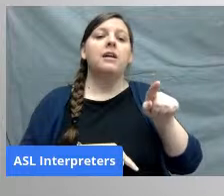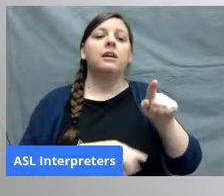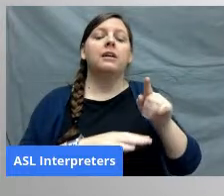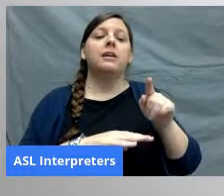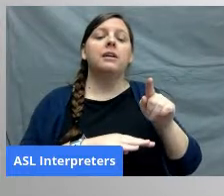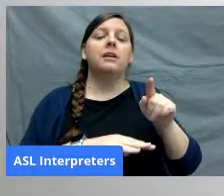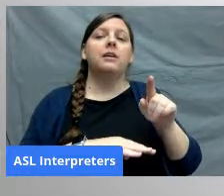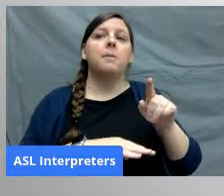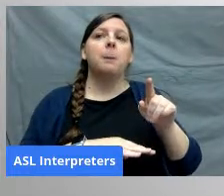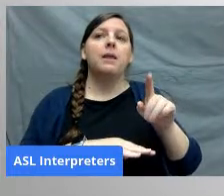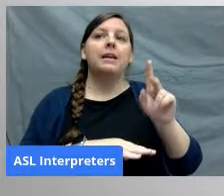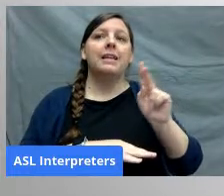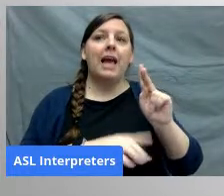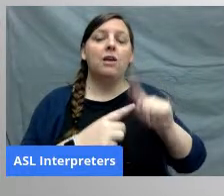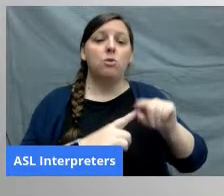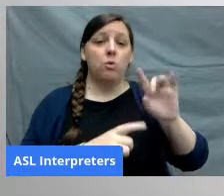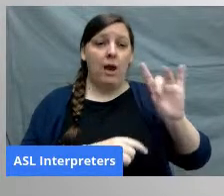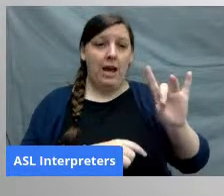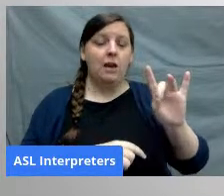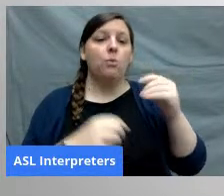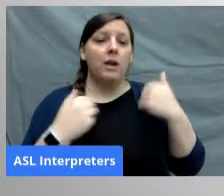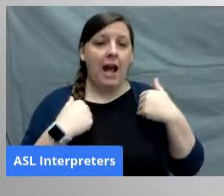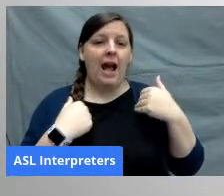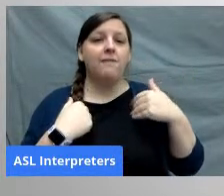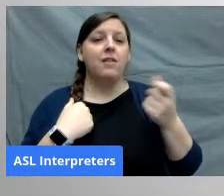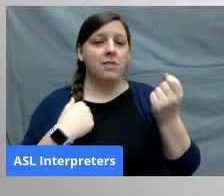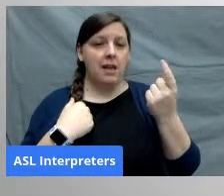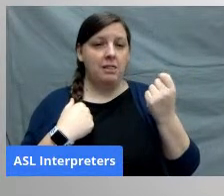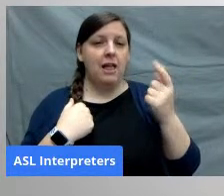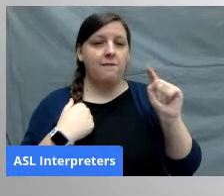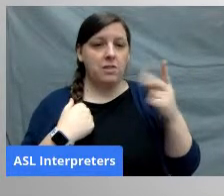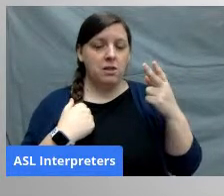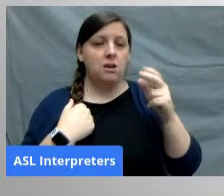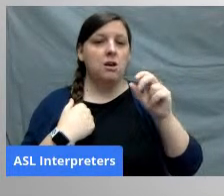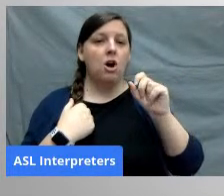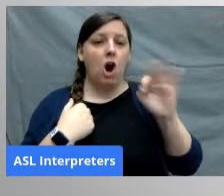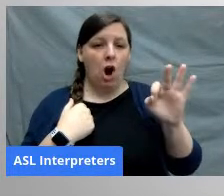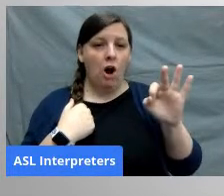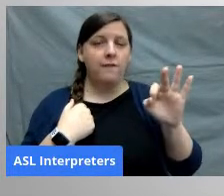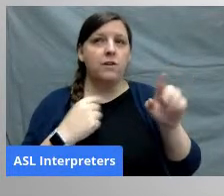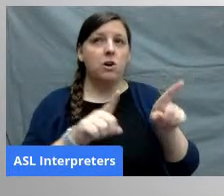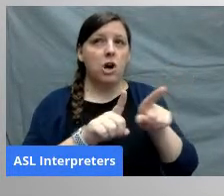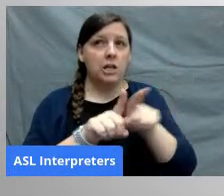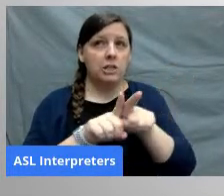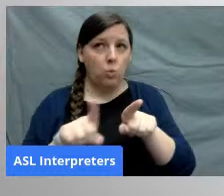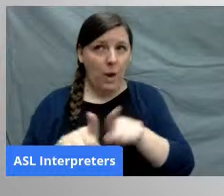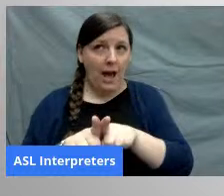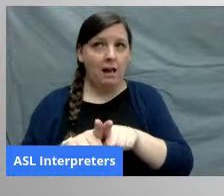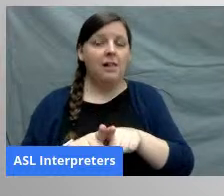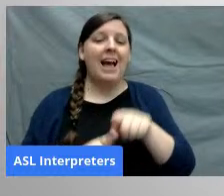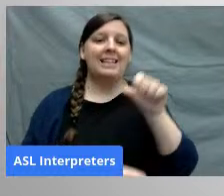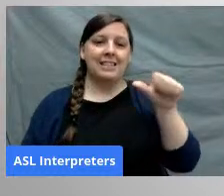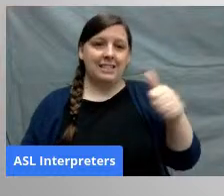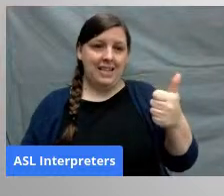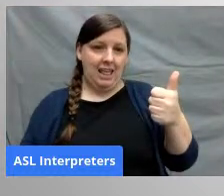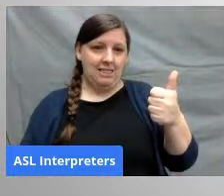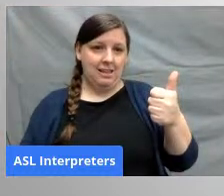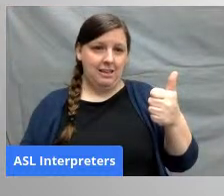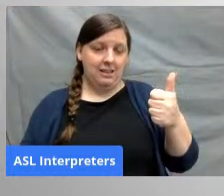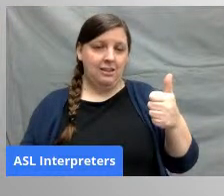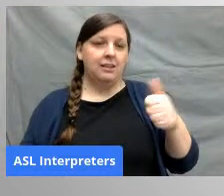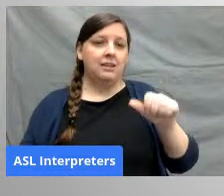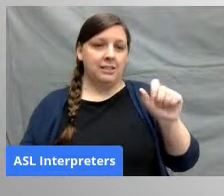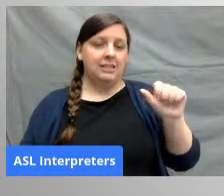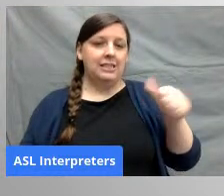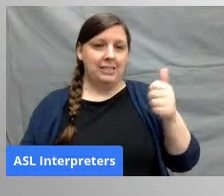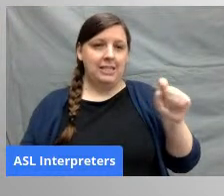And I actually need to check Mr. Harris. I believe they would also get March 10th off. They would get the 10th, K-12 would